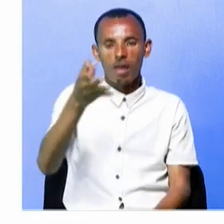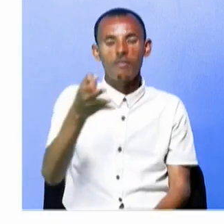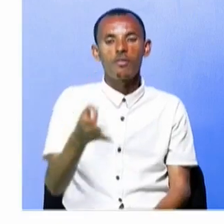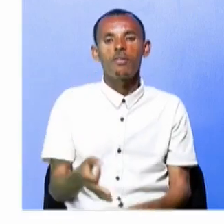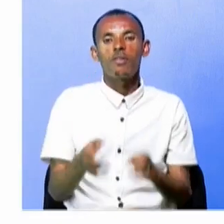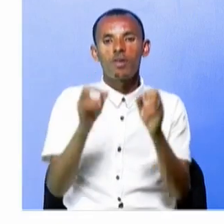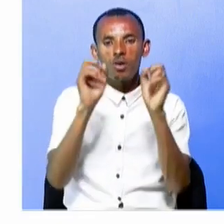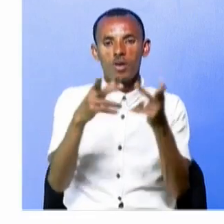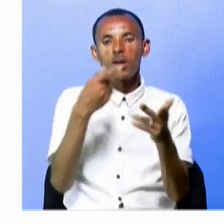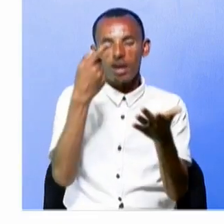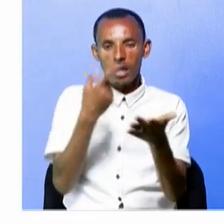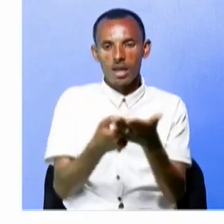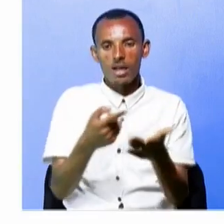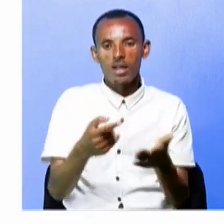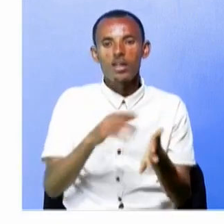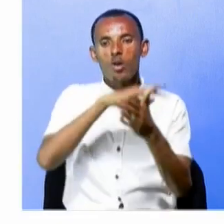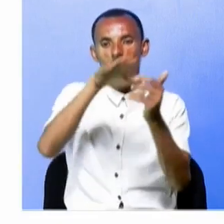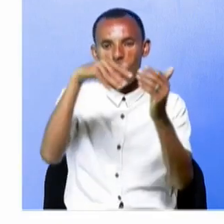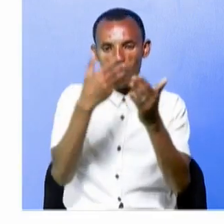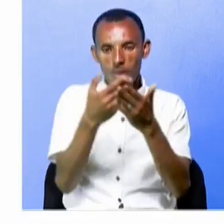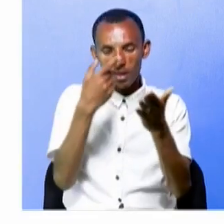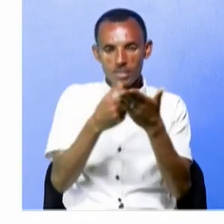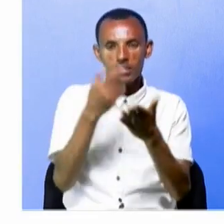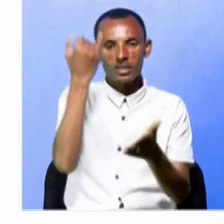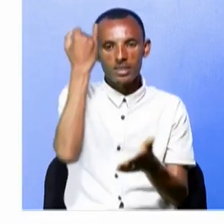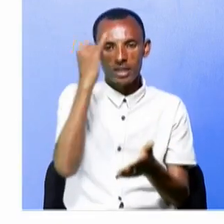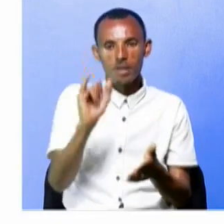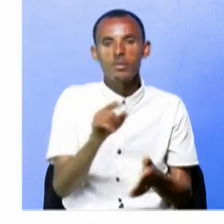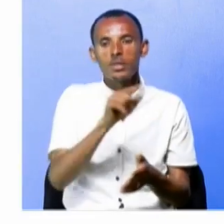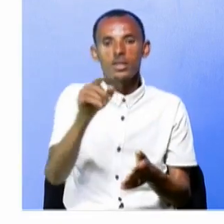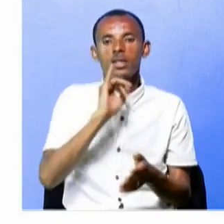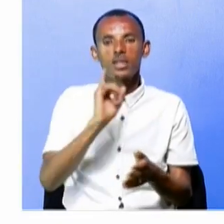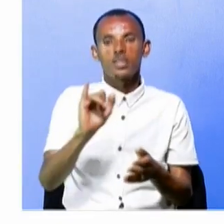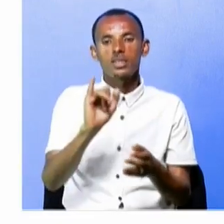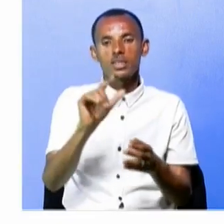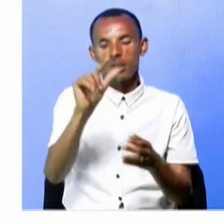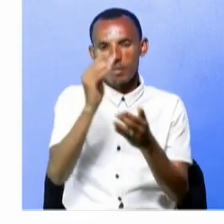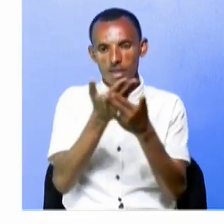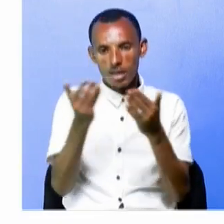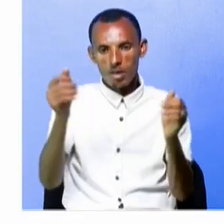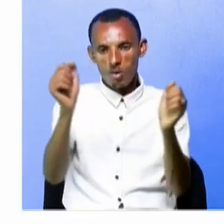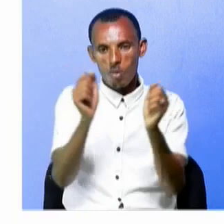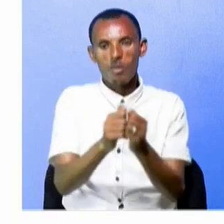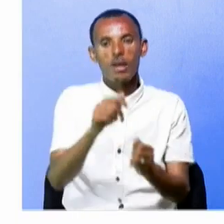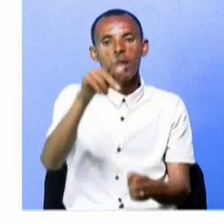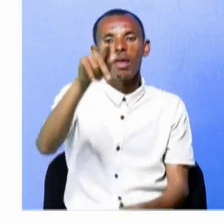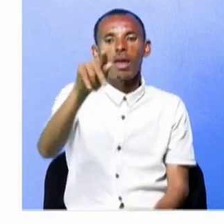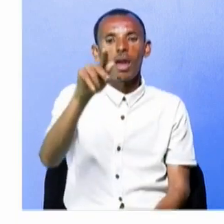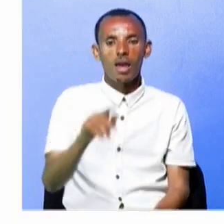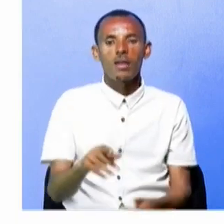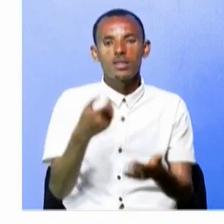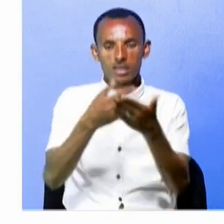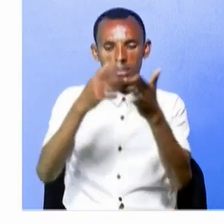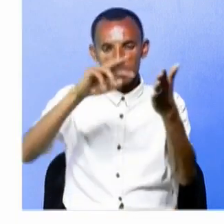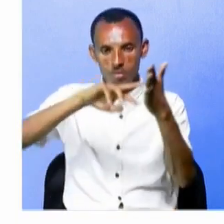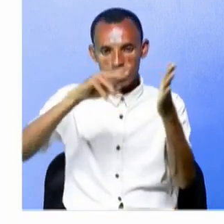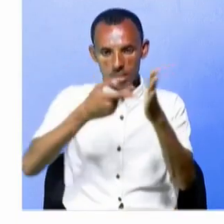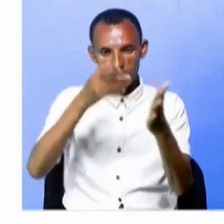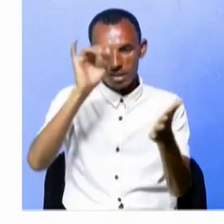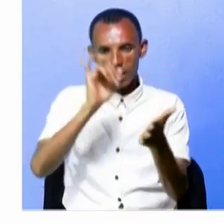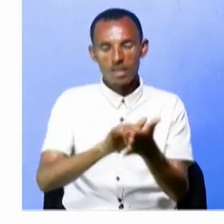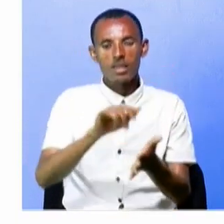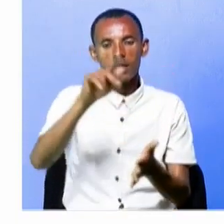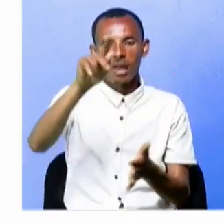Okay, here in all these terms, there is something common, which is K. So this means